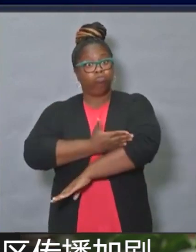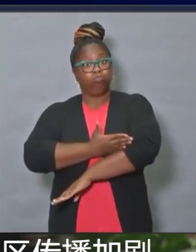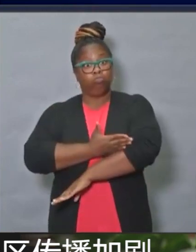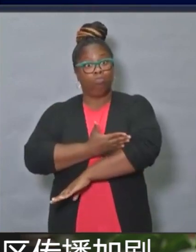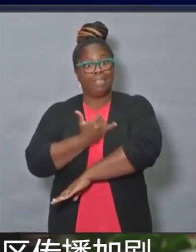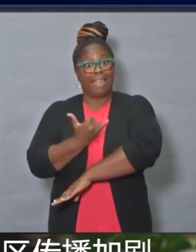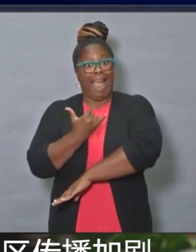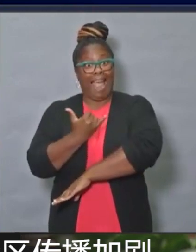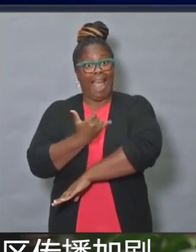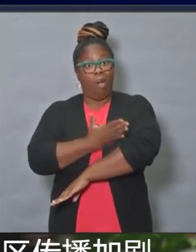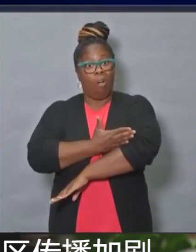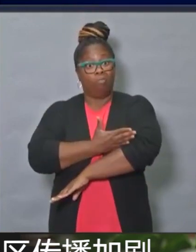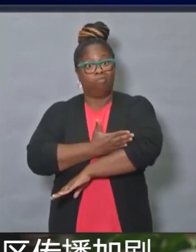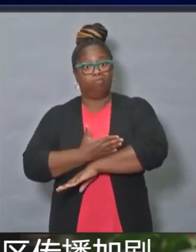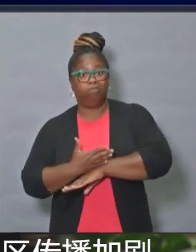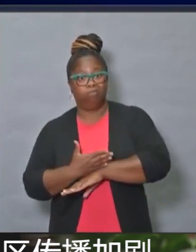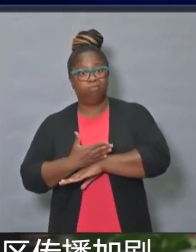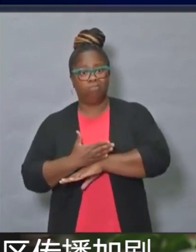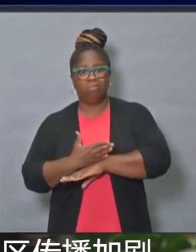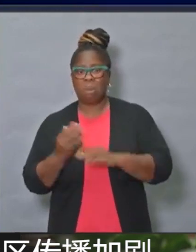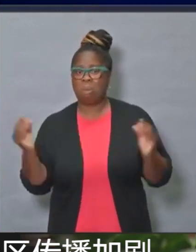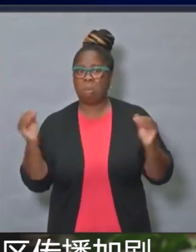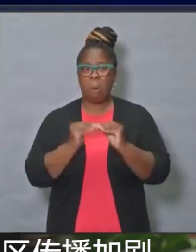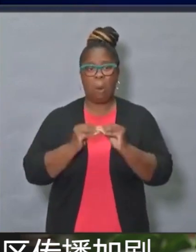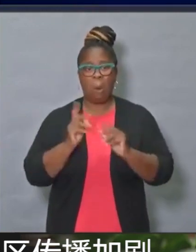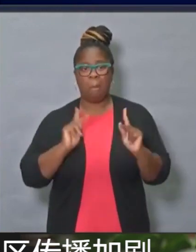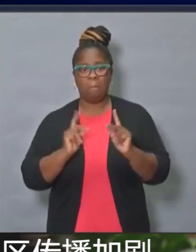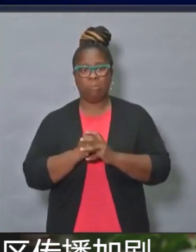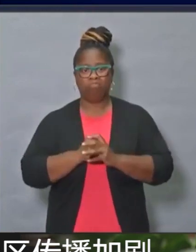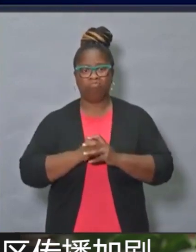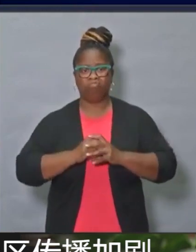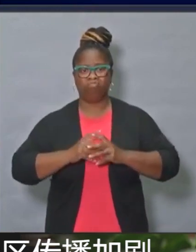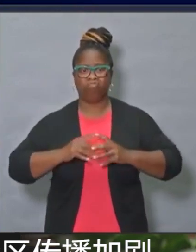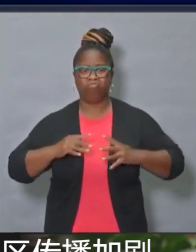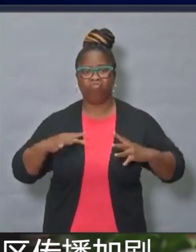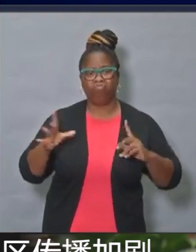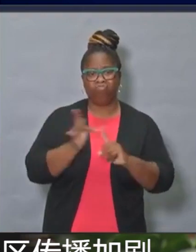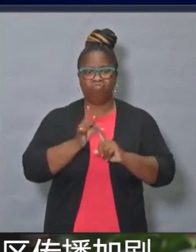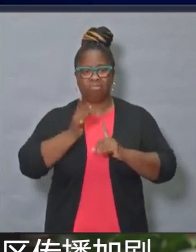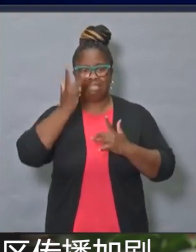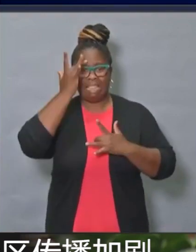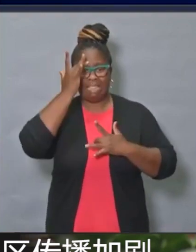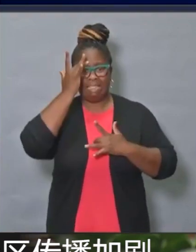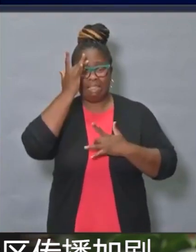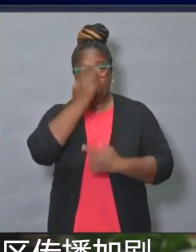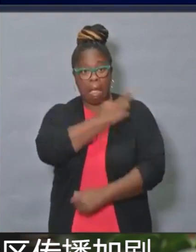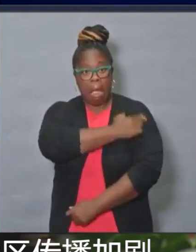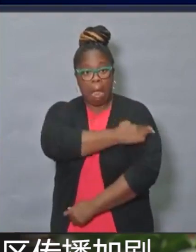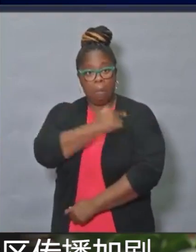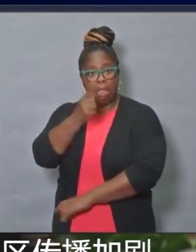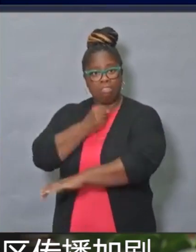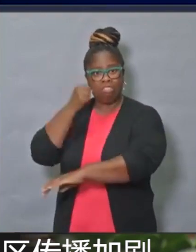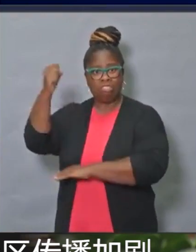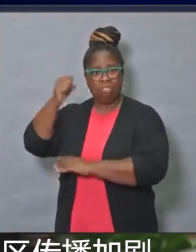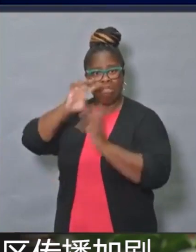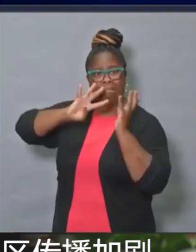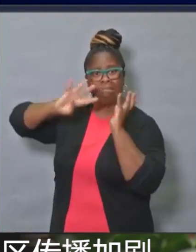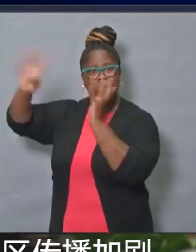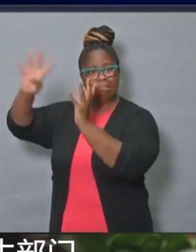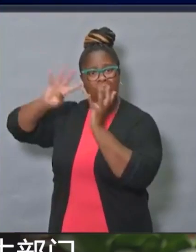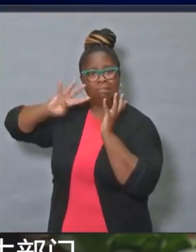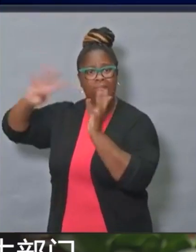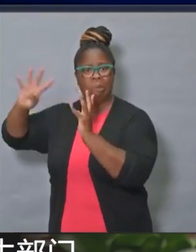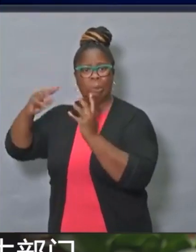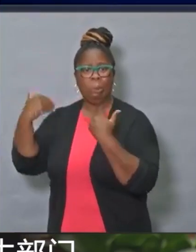surging, hospitalizations are increasing, and mostly this is all a reflection of a lot more community spread.